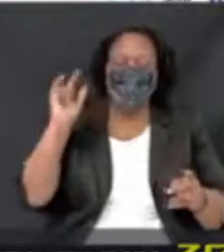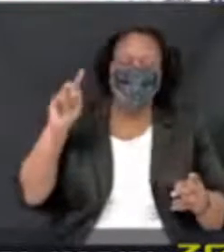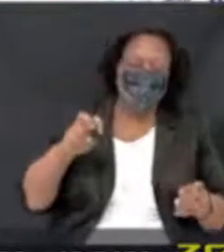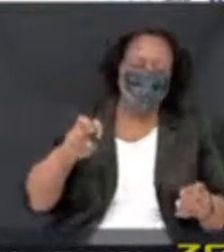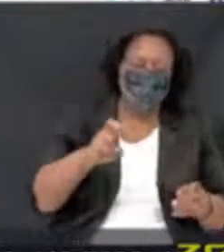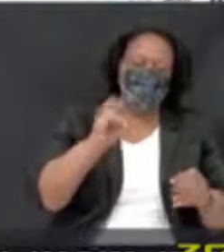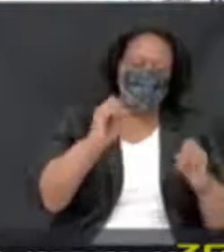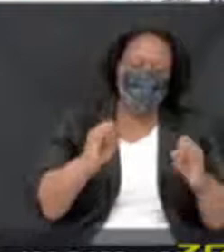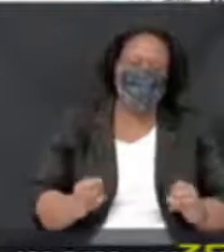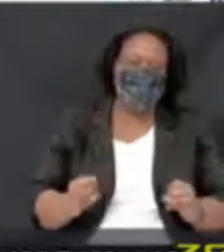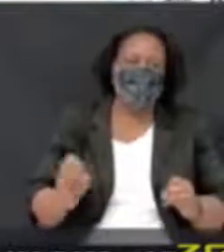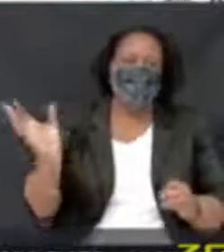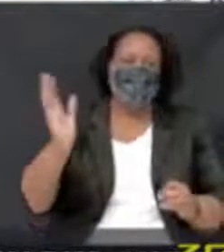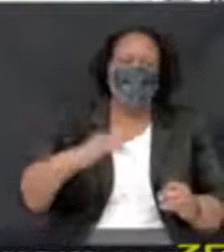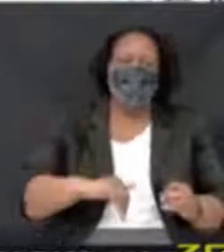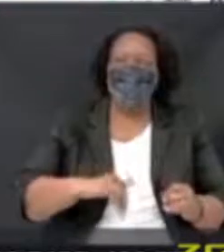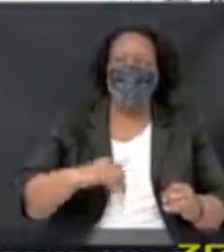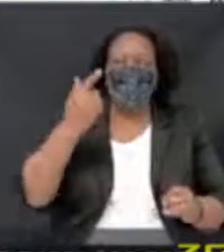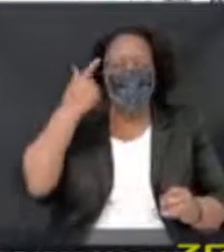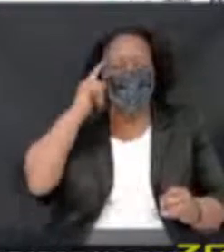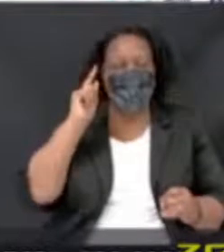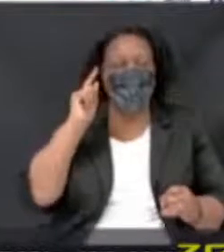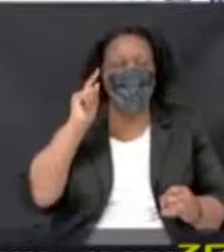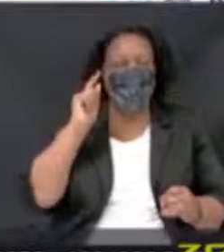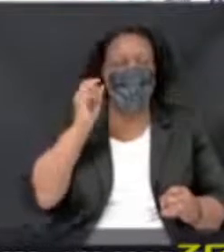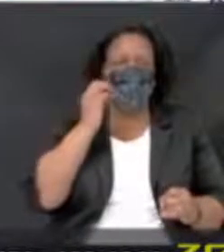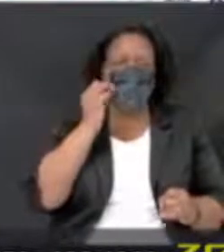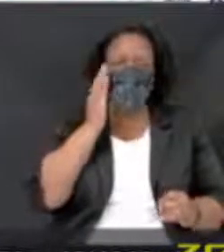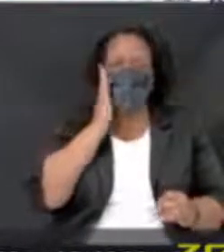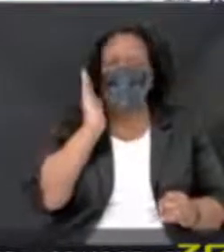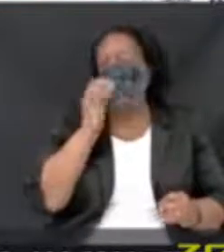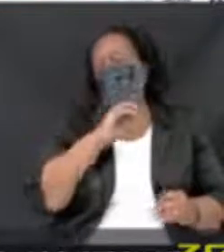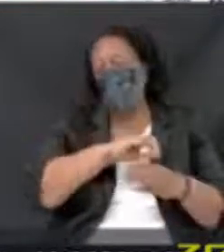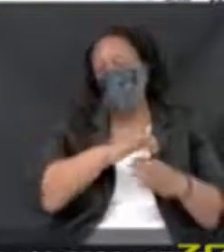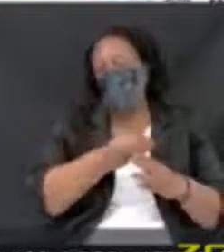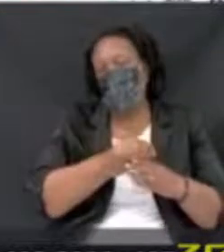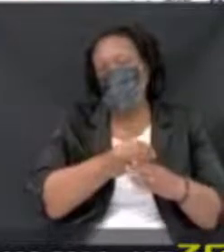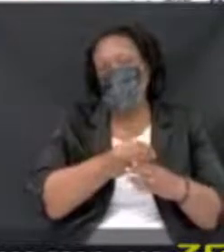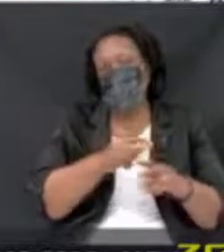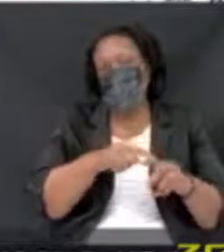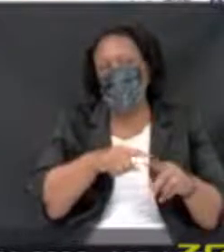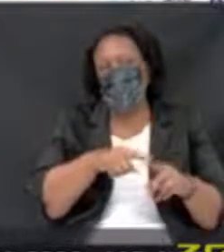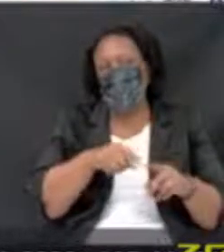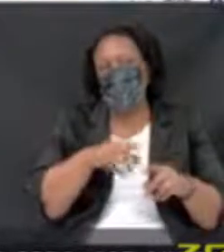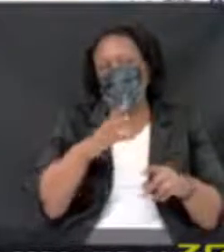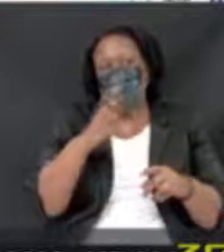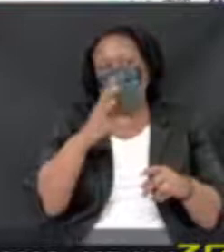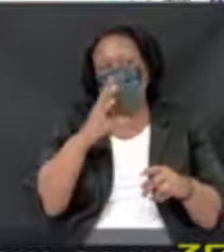these tourists? And if yes, what is the process?